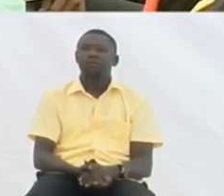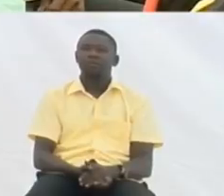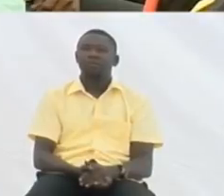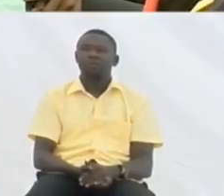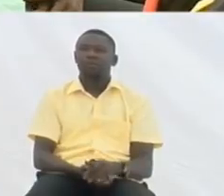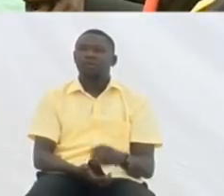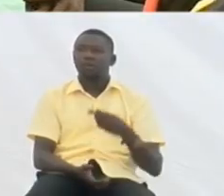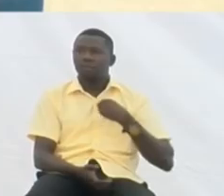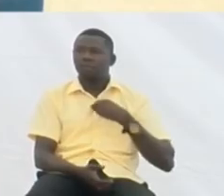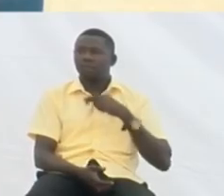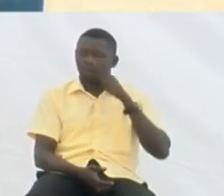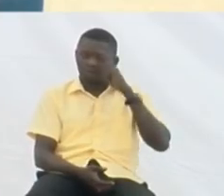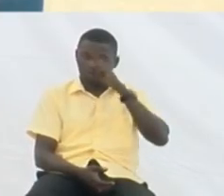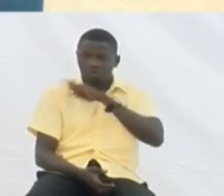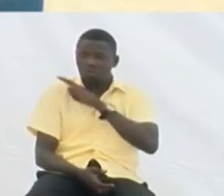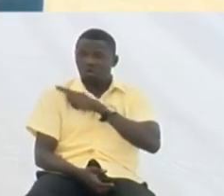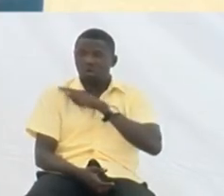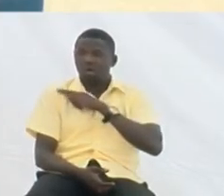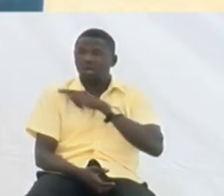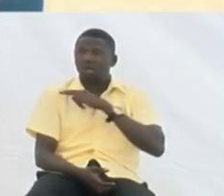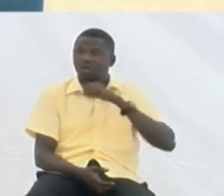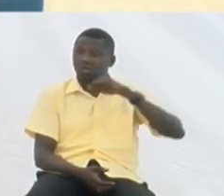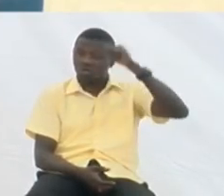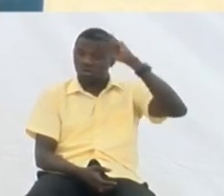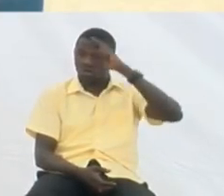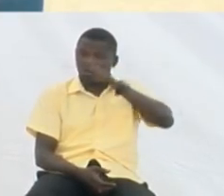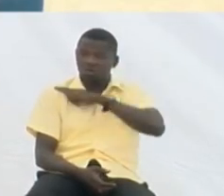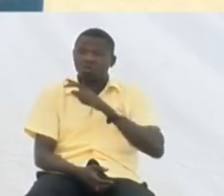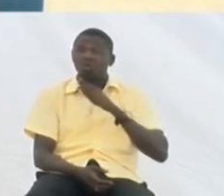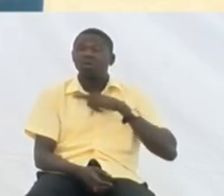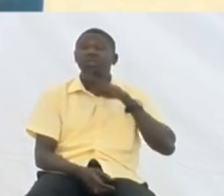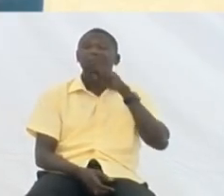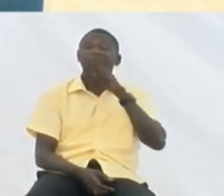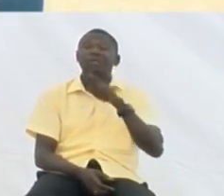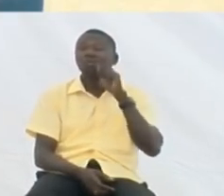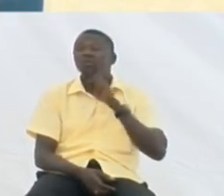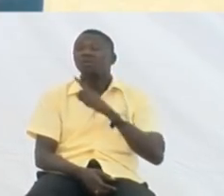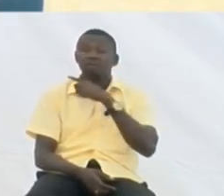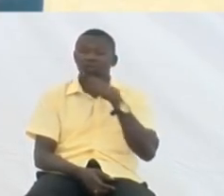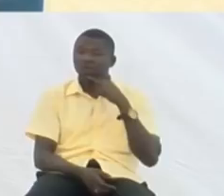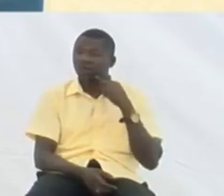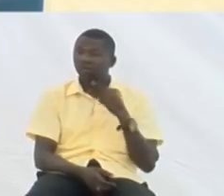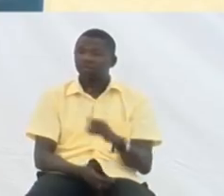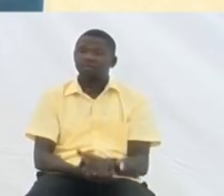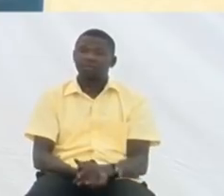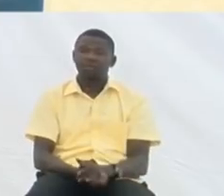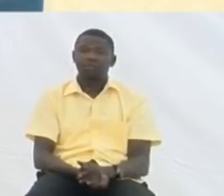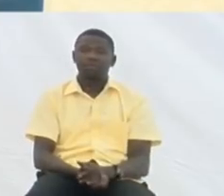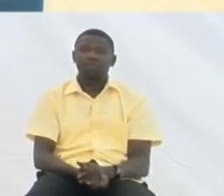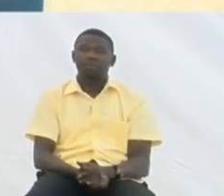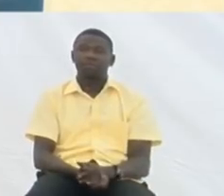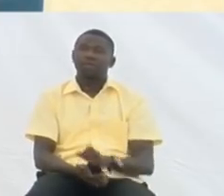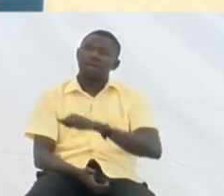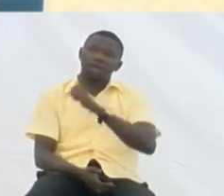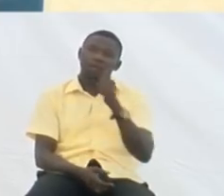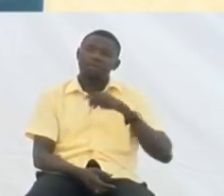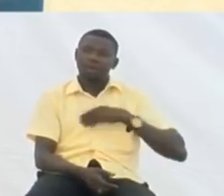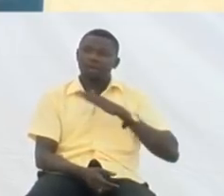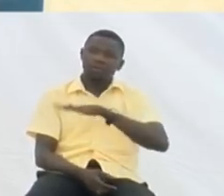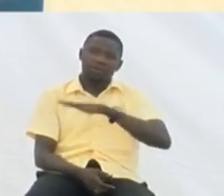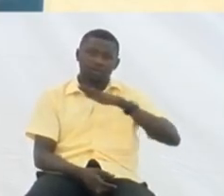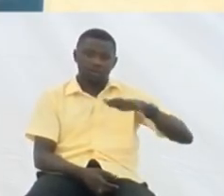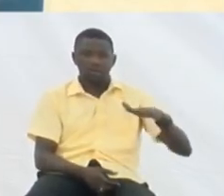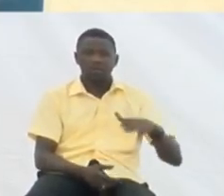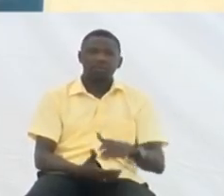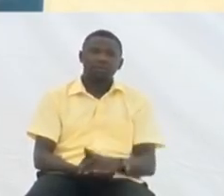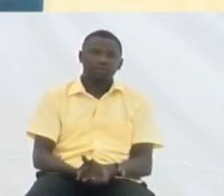koto, me mu ba killing fa killing. But me and my brother, whom we share, my biological brother. And in dingolo. And